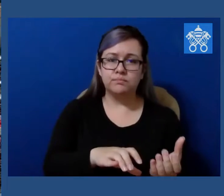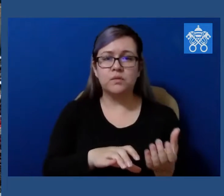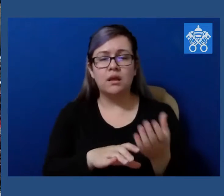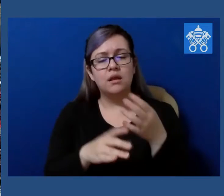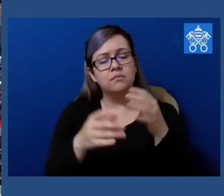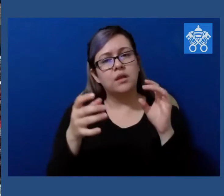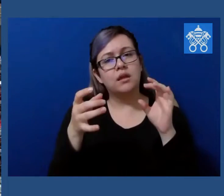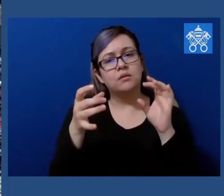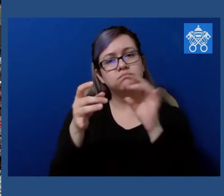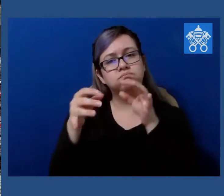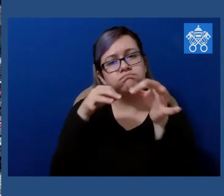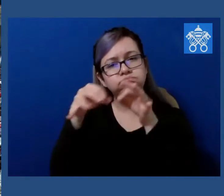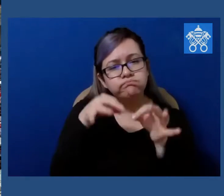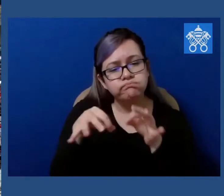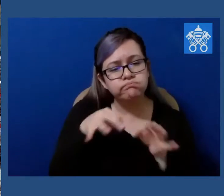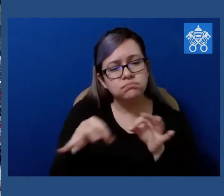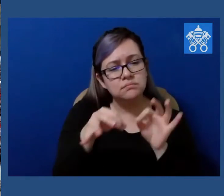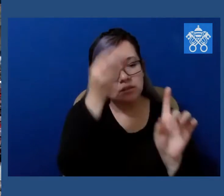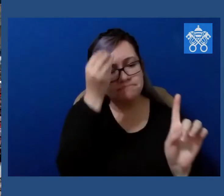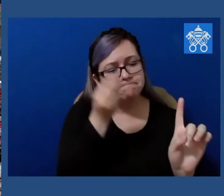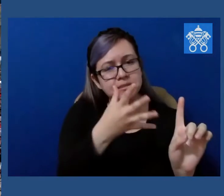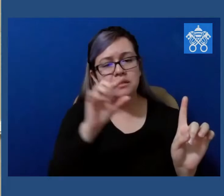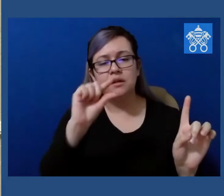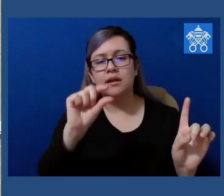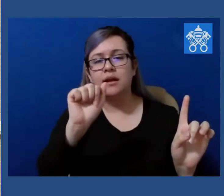some Galileans whom Pilate had killed.